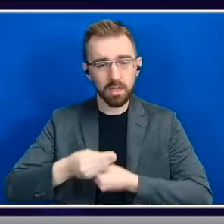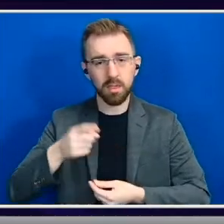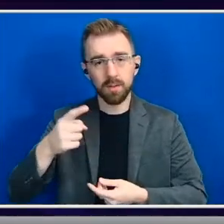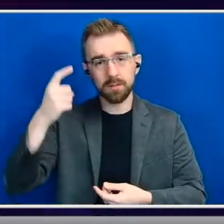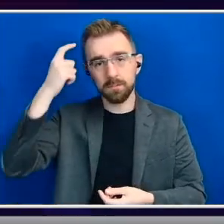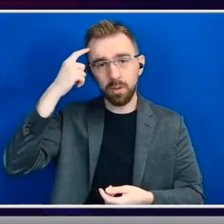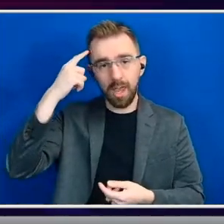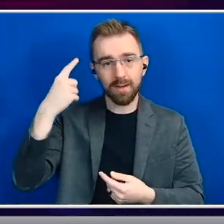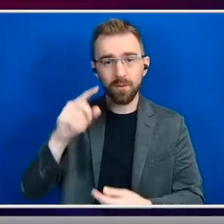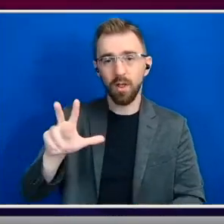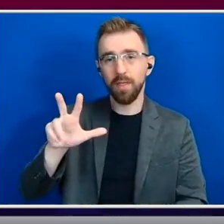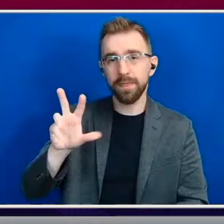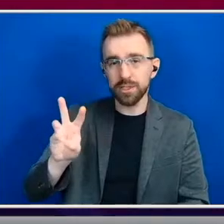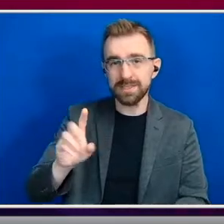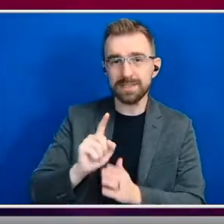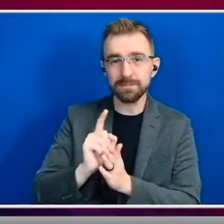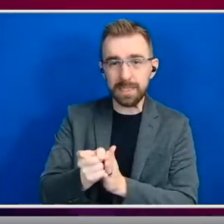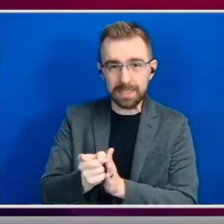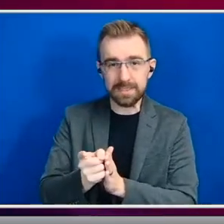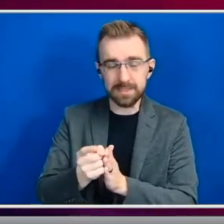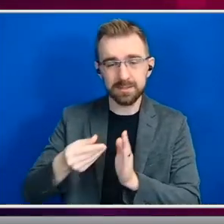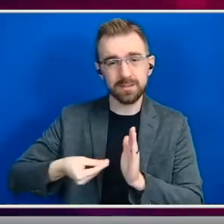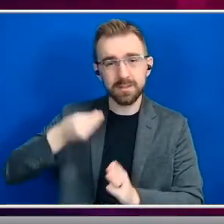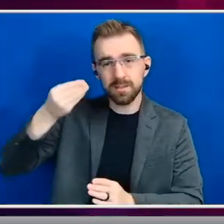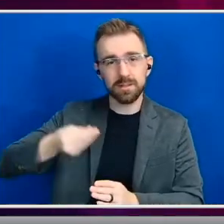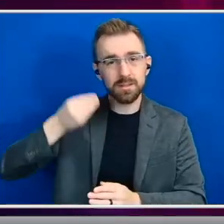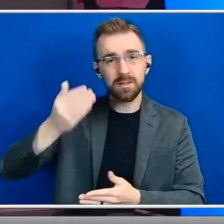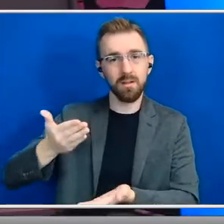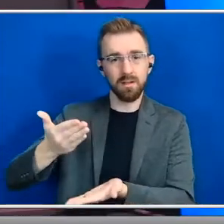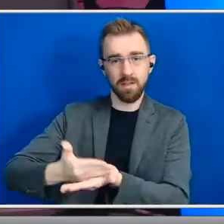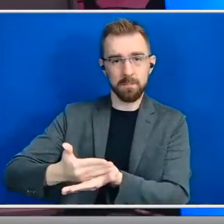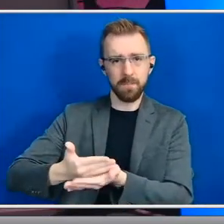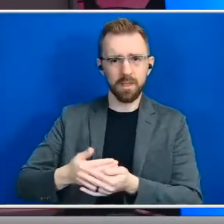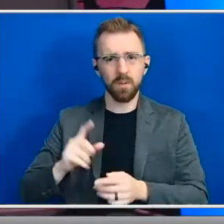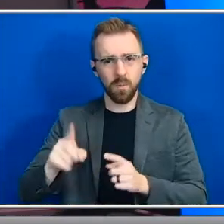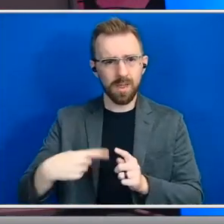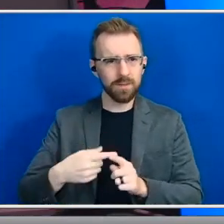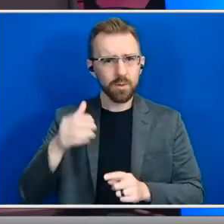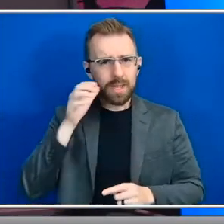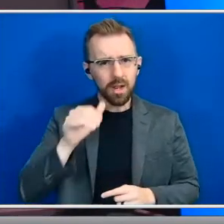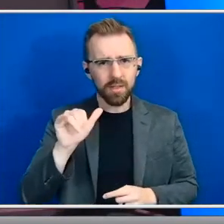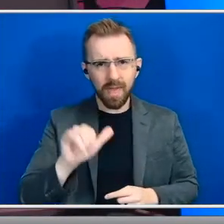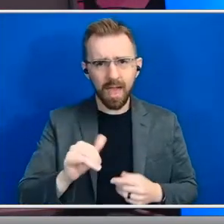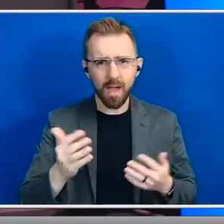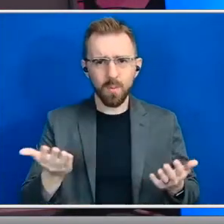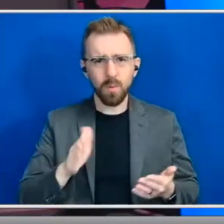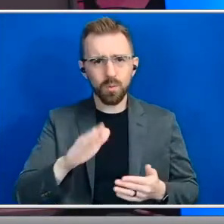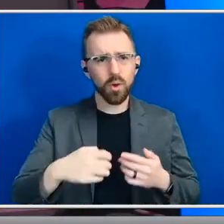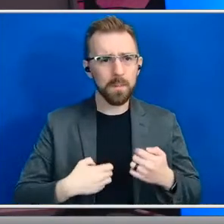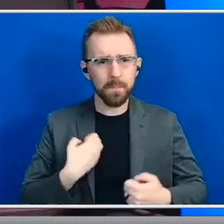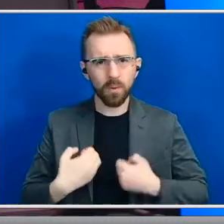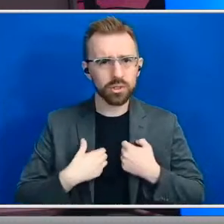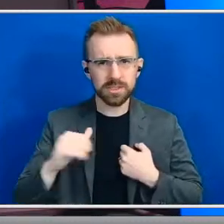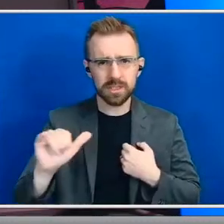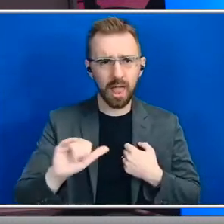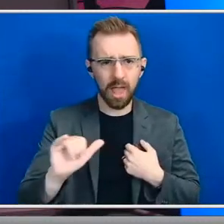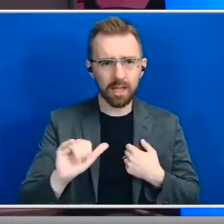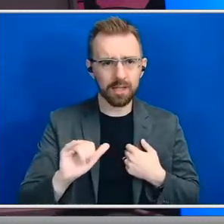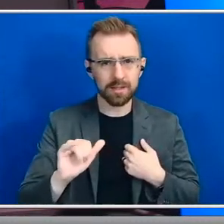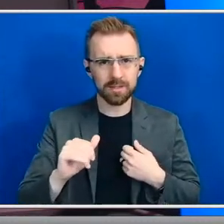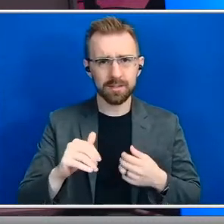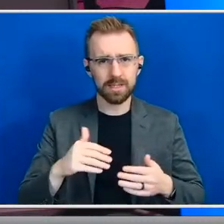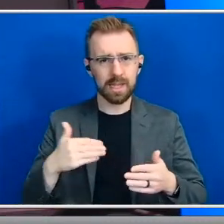36 minutes. When you hear that, what were your emotions like going up to that